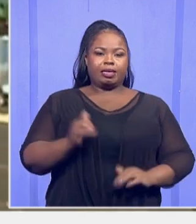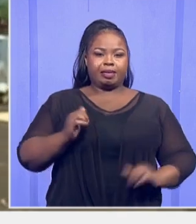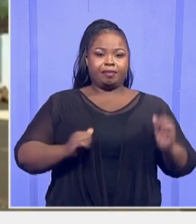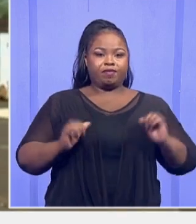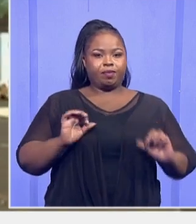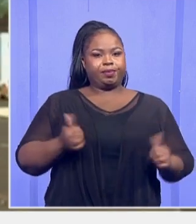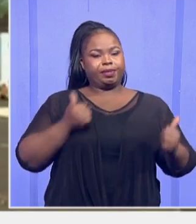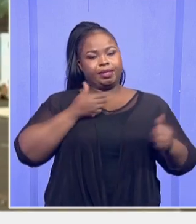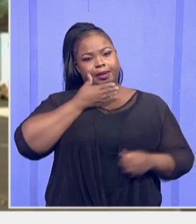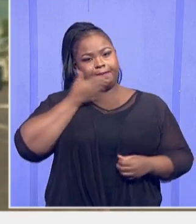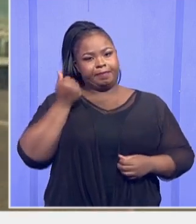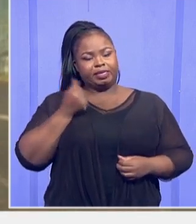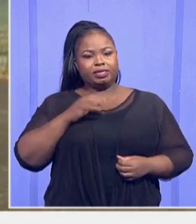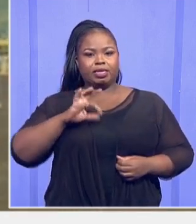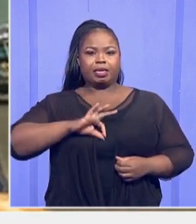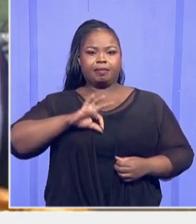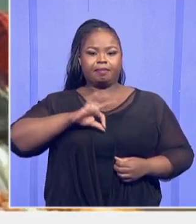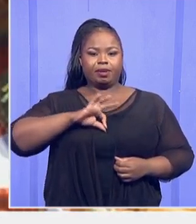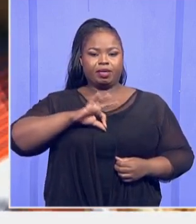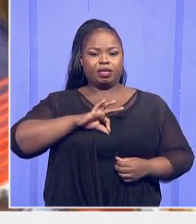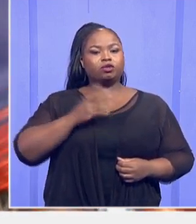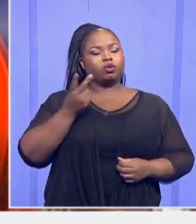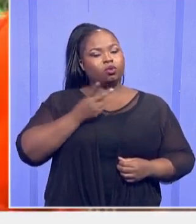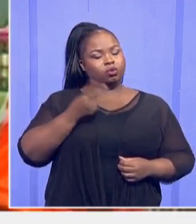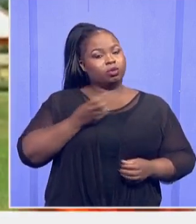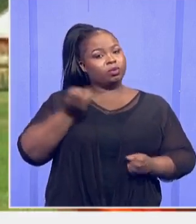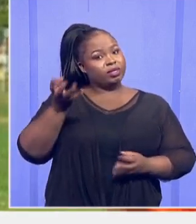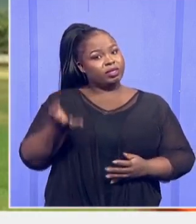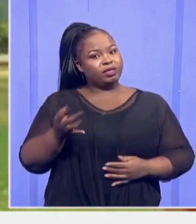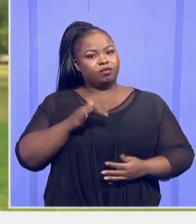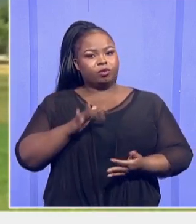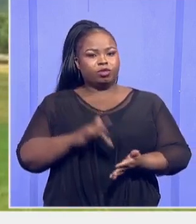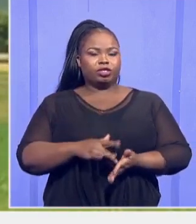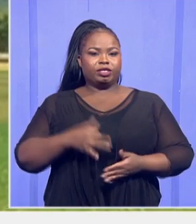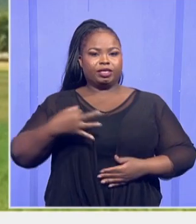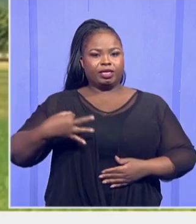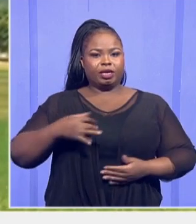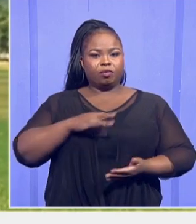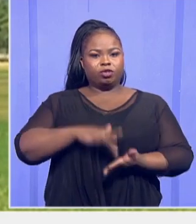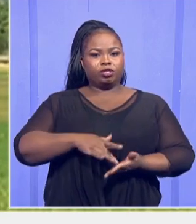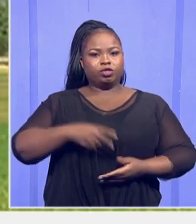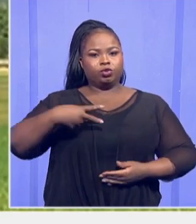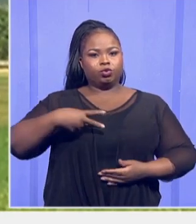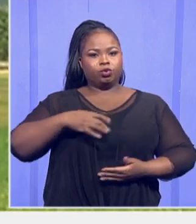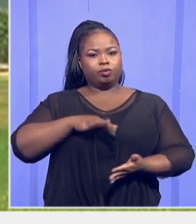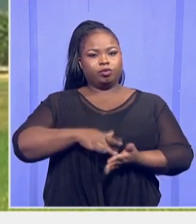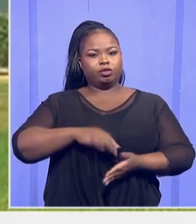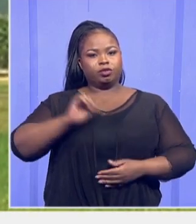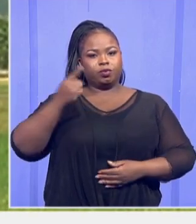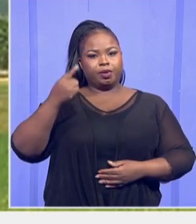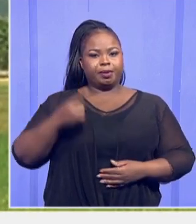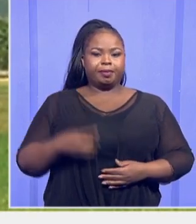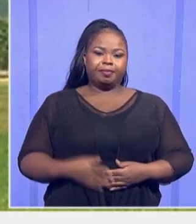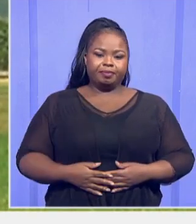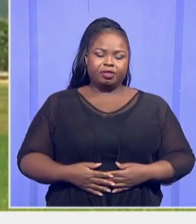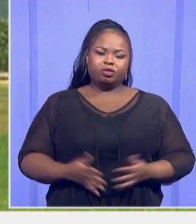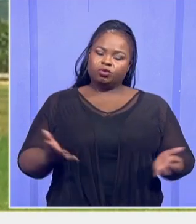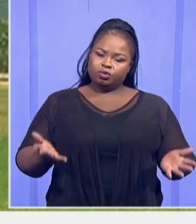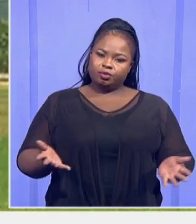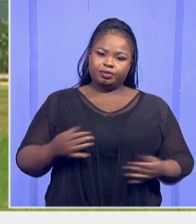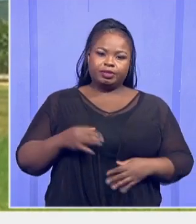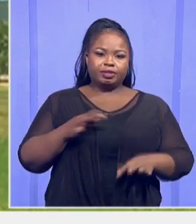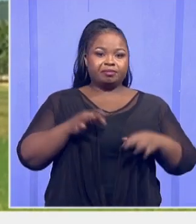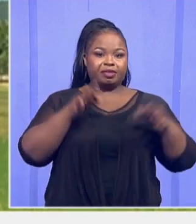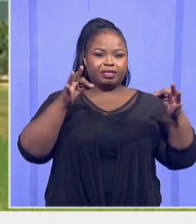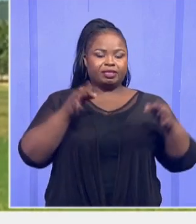team, and there are medals that are going to be awarded to third position, second, as well as first position. So those are the prizes